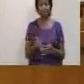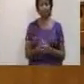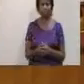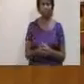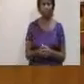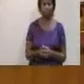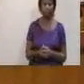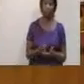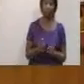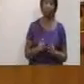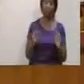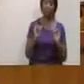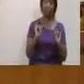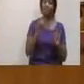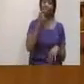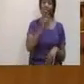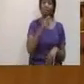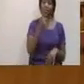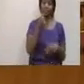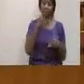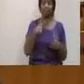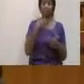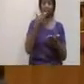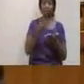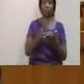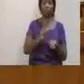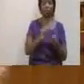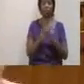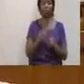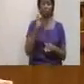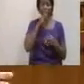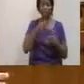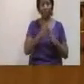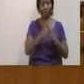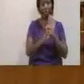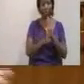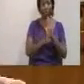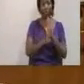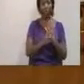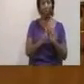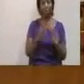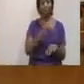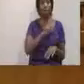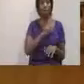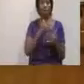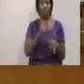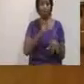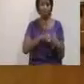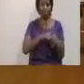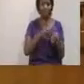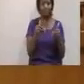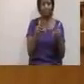pity, Chairperson, that we couldn't propose any amendments to this particular bill. And that is because of the tight time